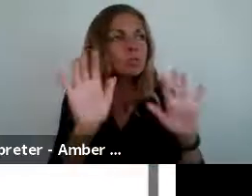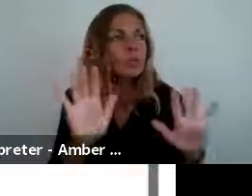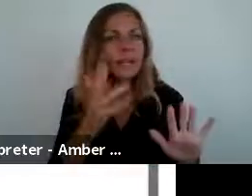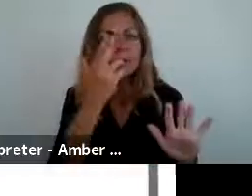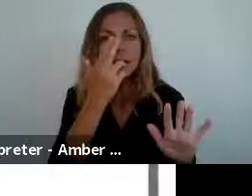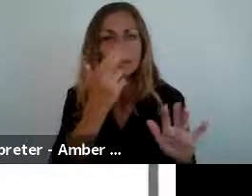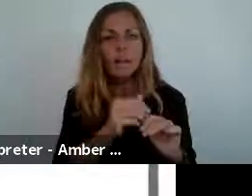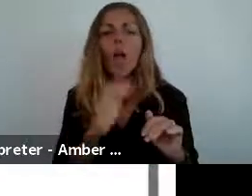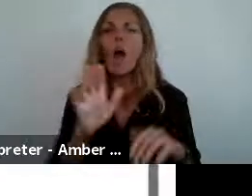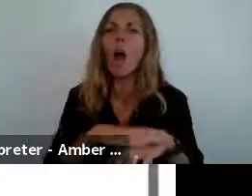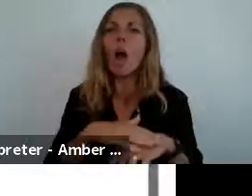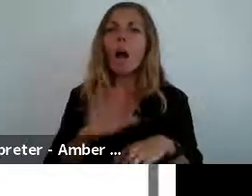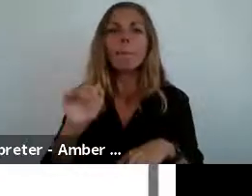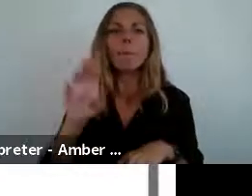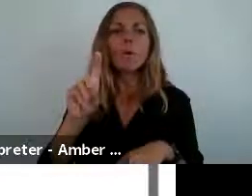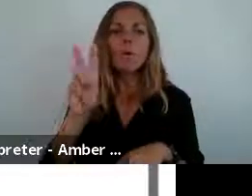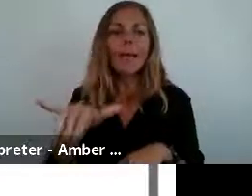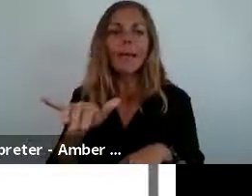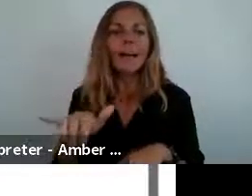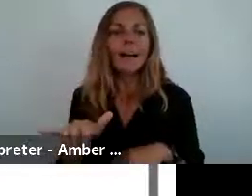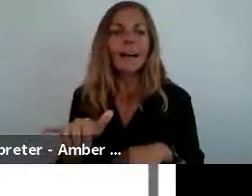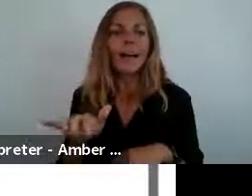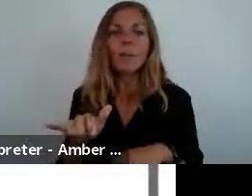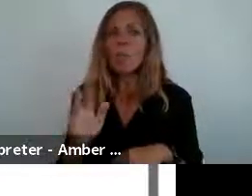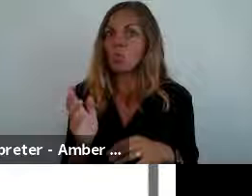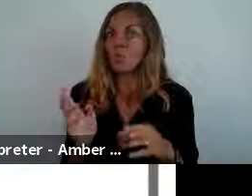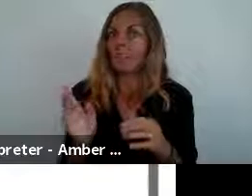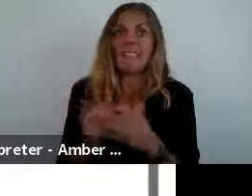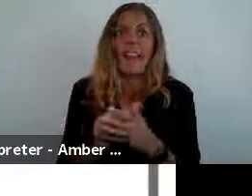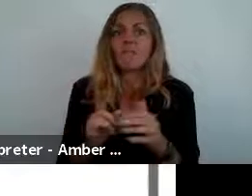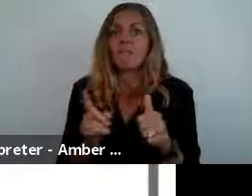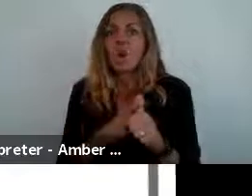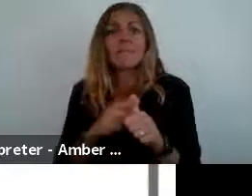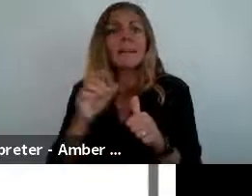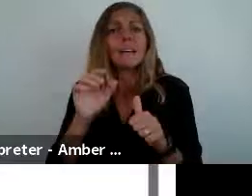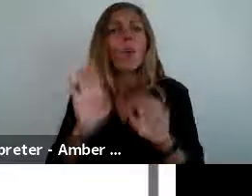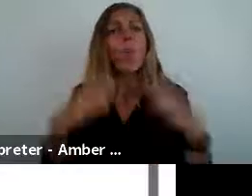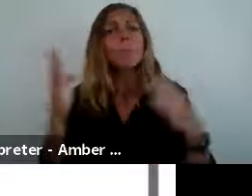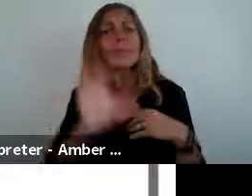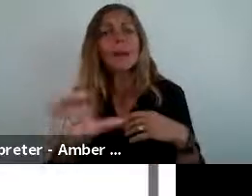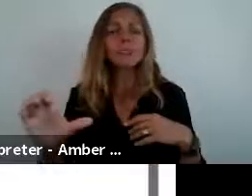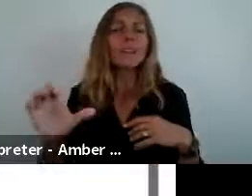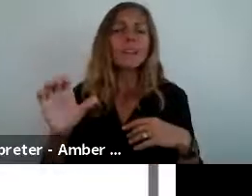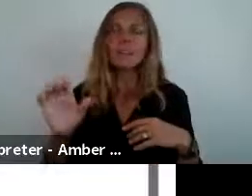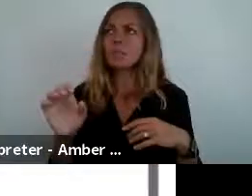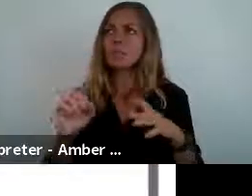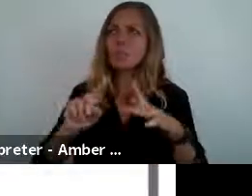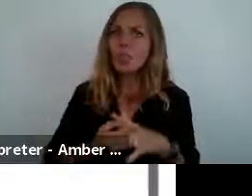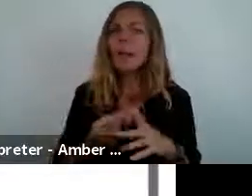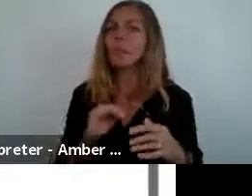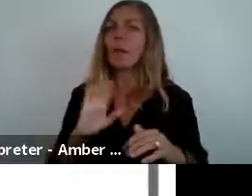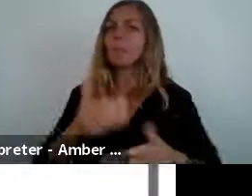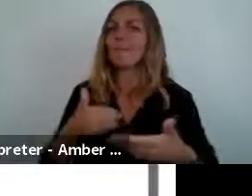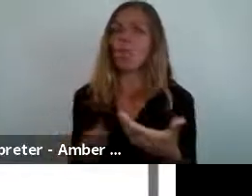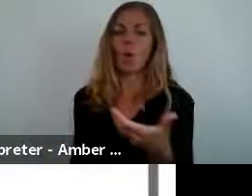on Broadway, and it was right when captioning was starting to happen, either open captioning. It was before we had the handheld